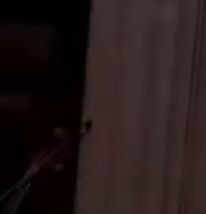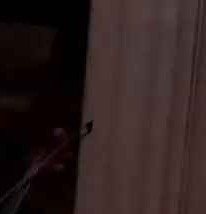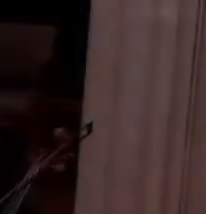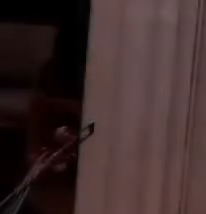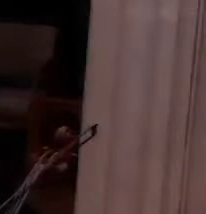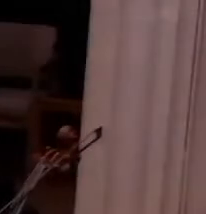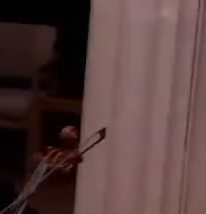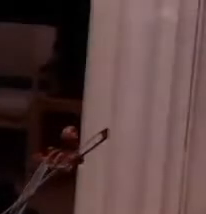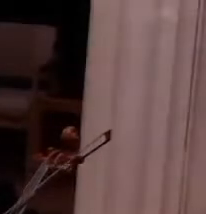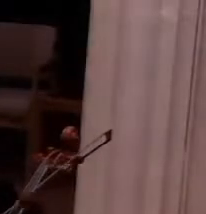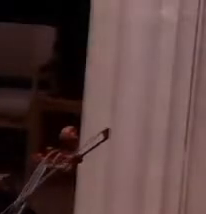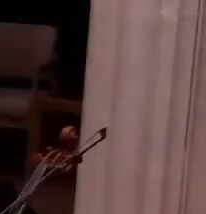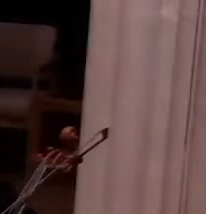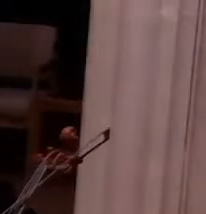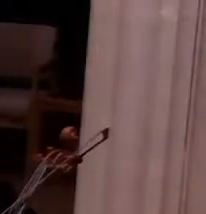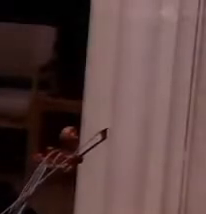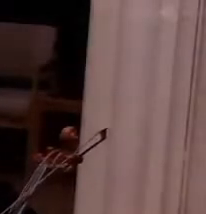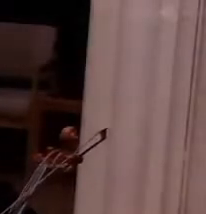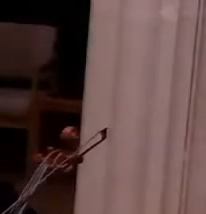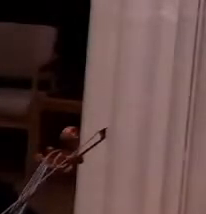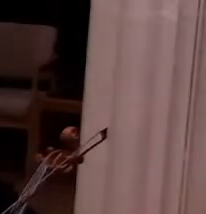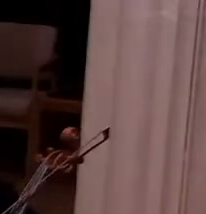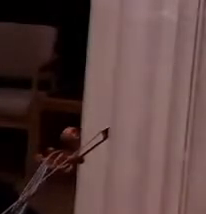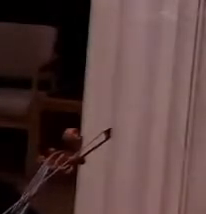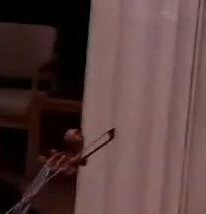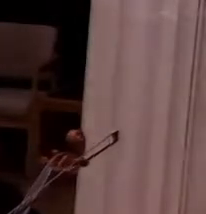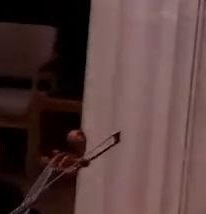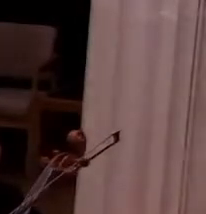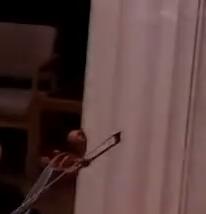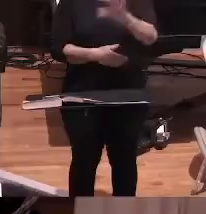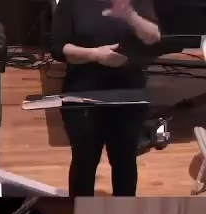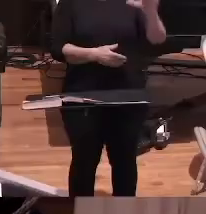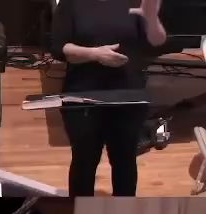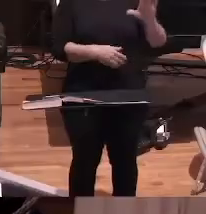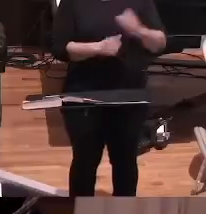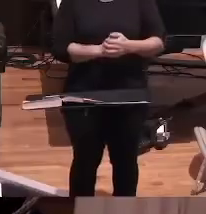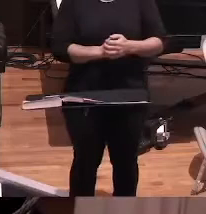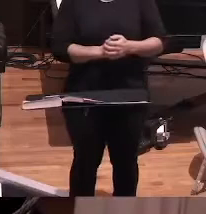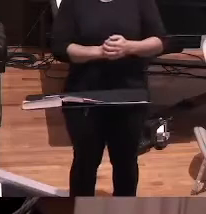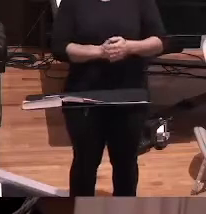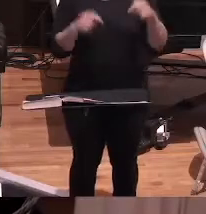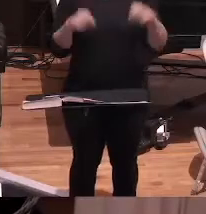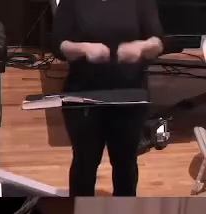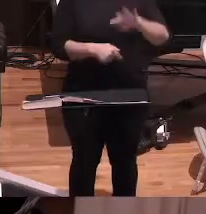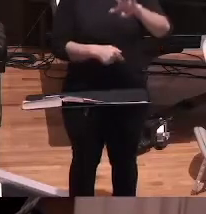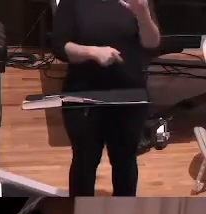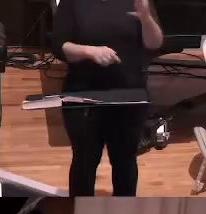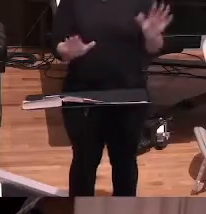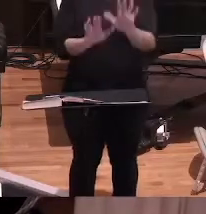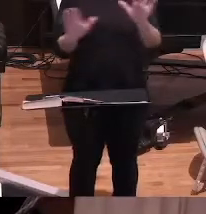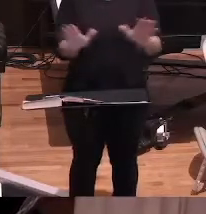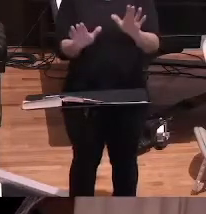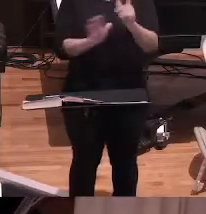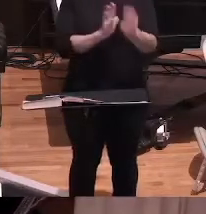Well, good morning, and welcome to Asylum Hill Congregational Church on this fourth Sunday in